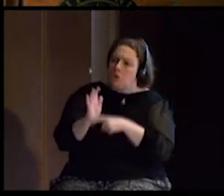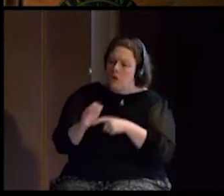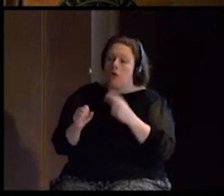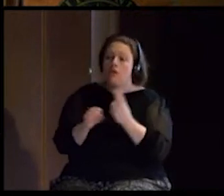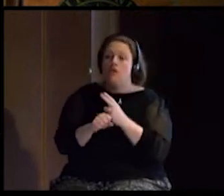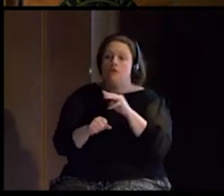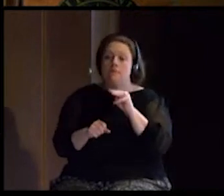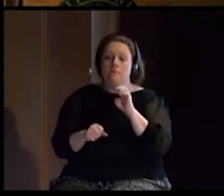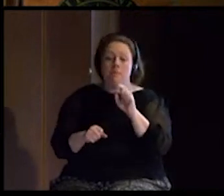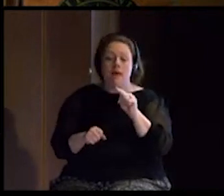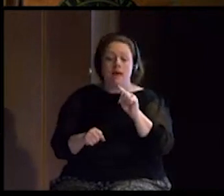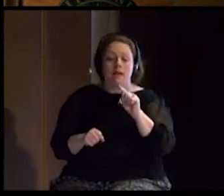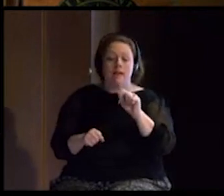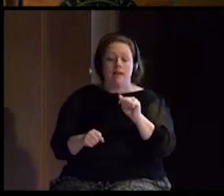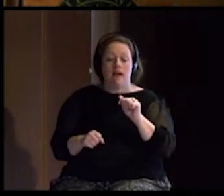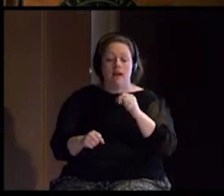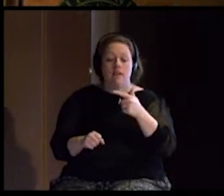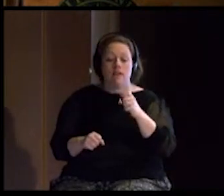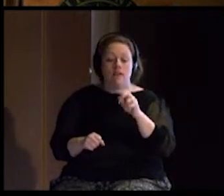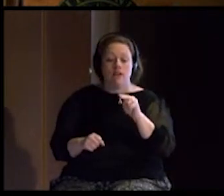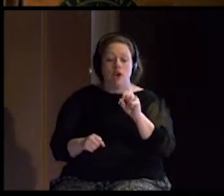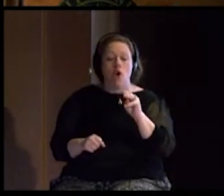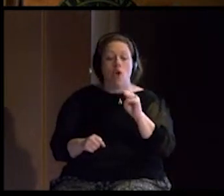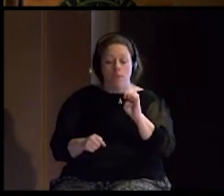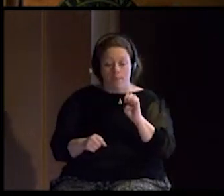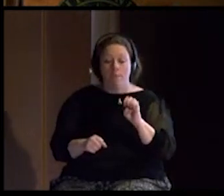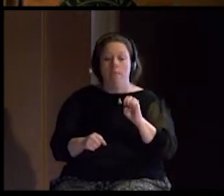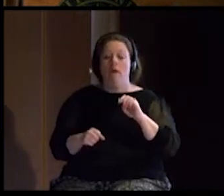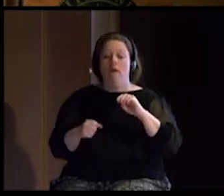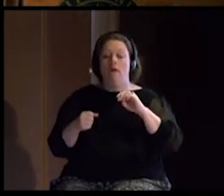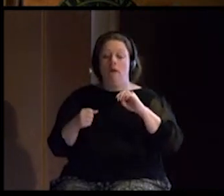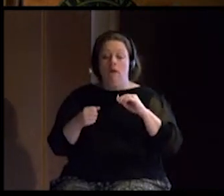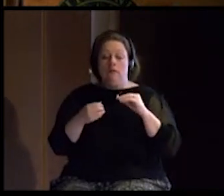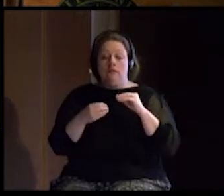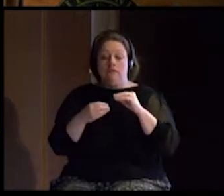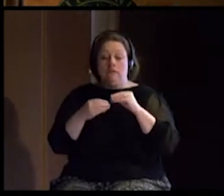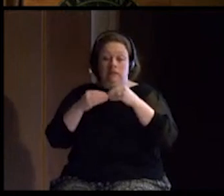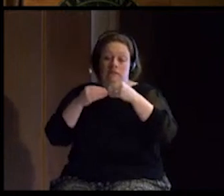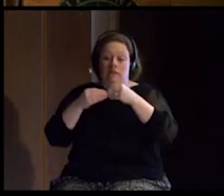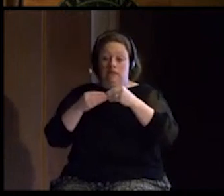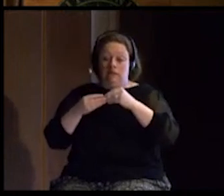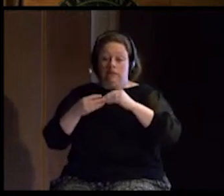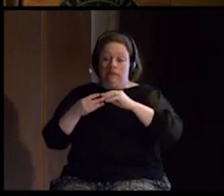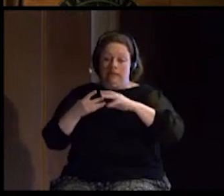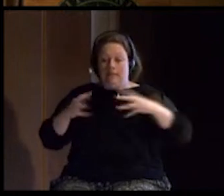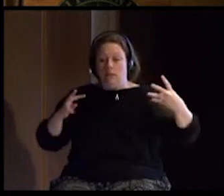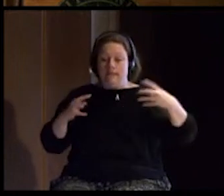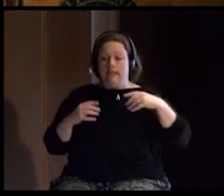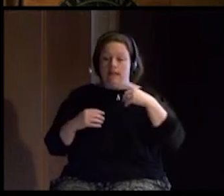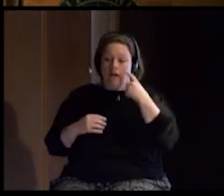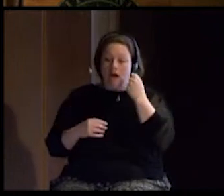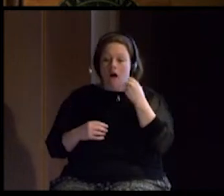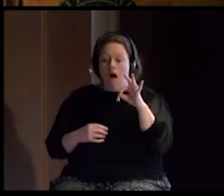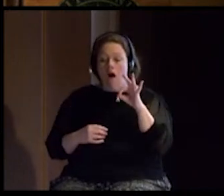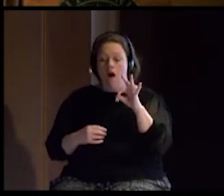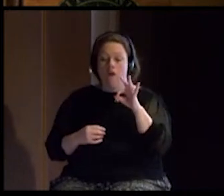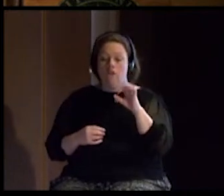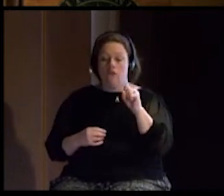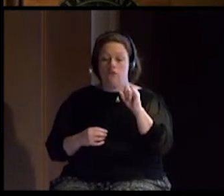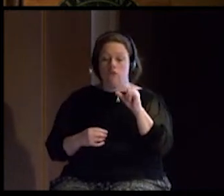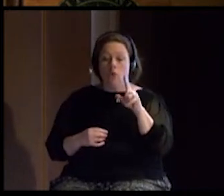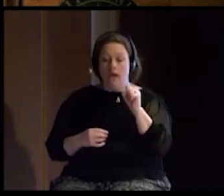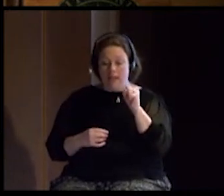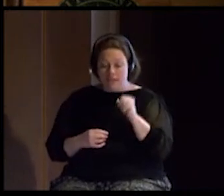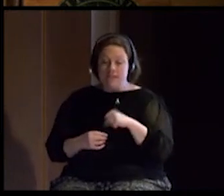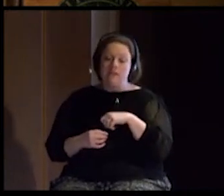metagenome sequencing to sequence soils, sediments, coral microbiomes to